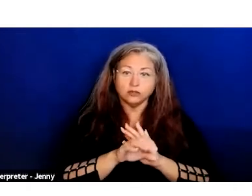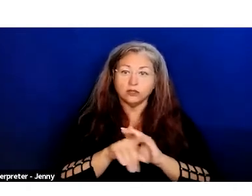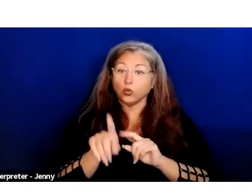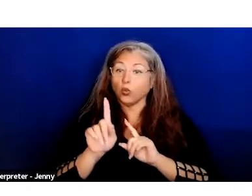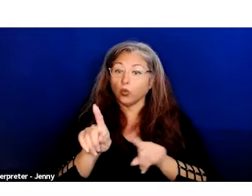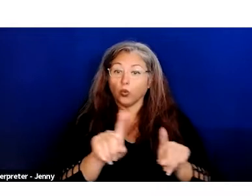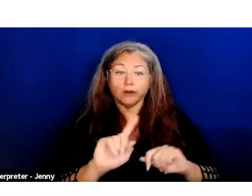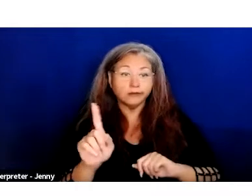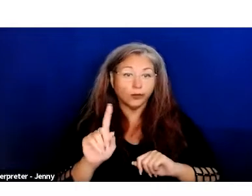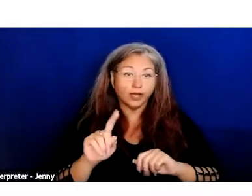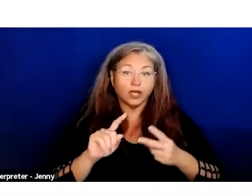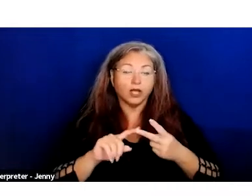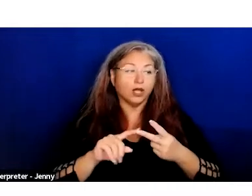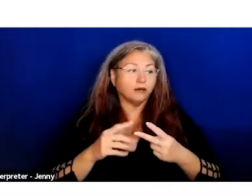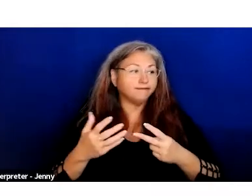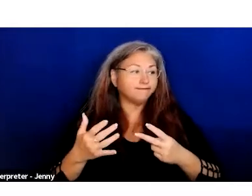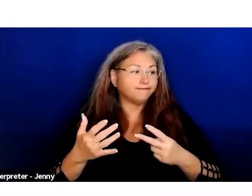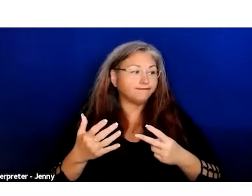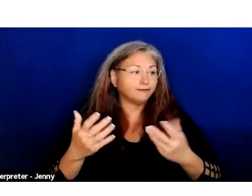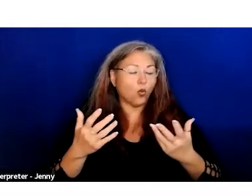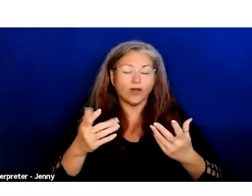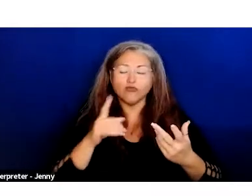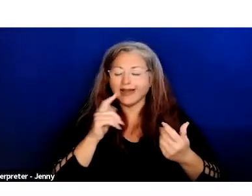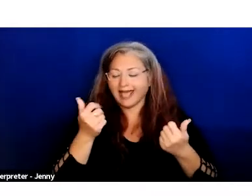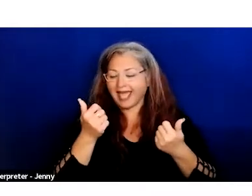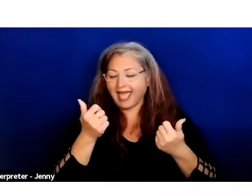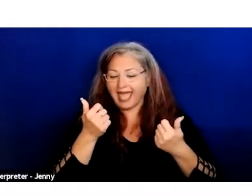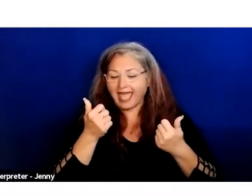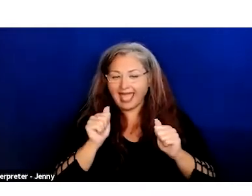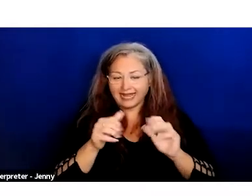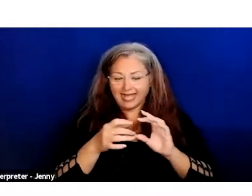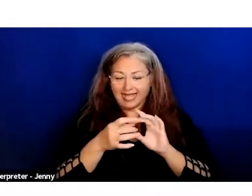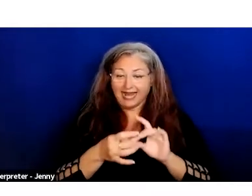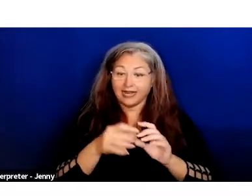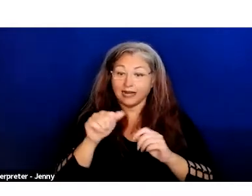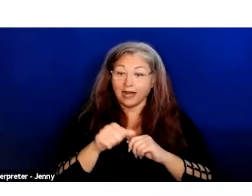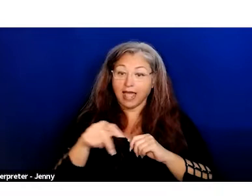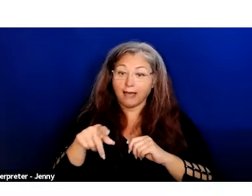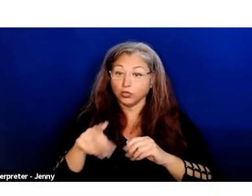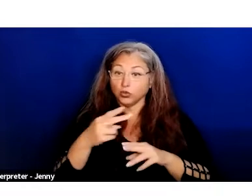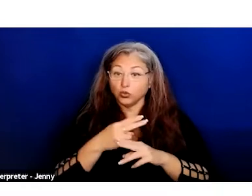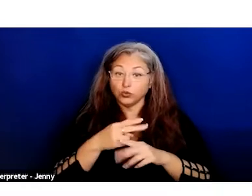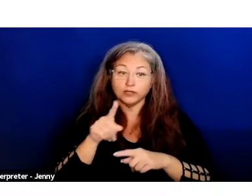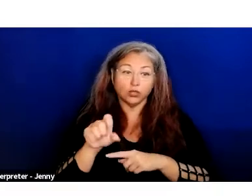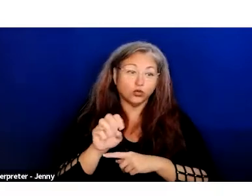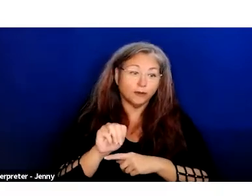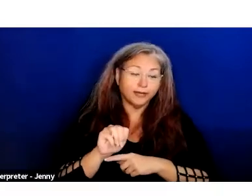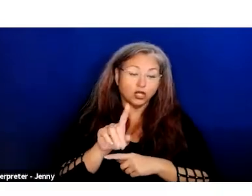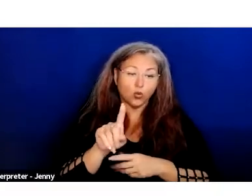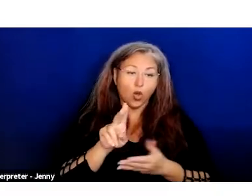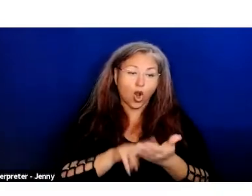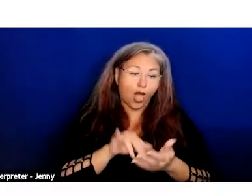going, what is on any other connected application that you're using your social media login